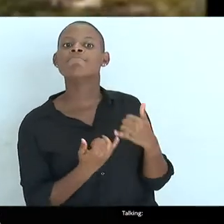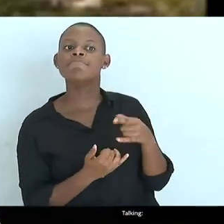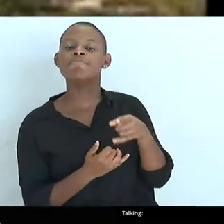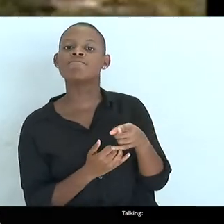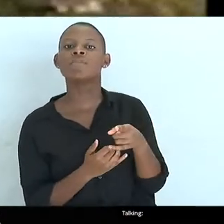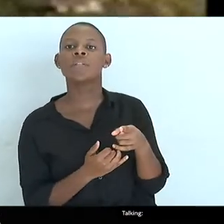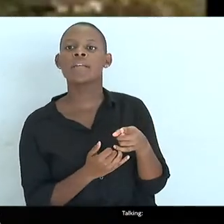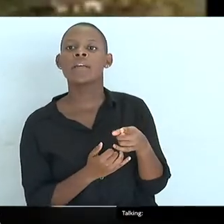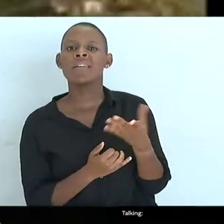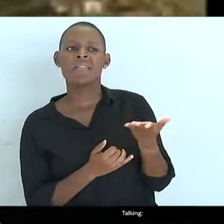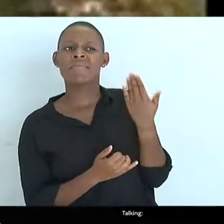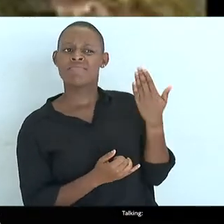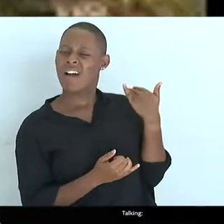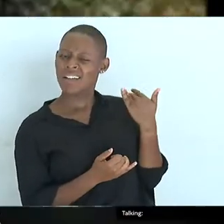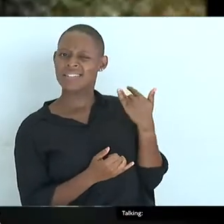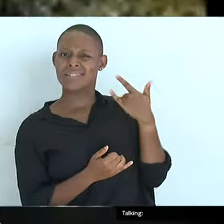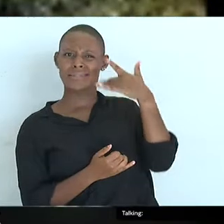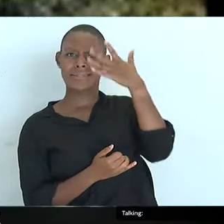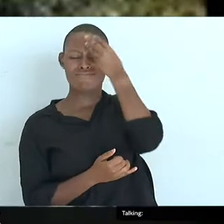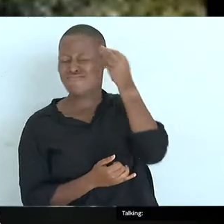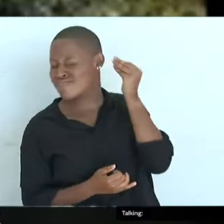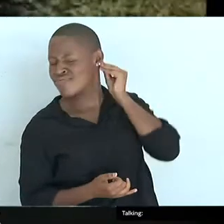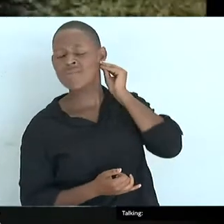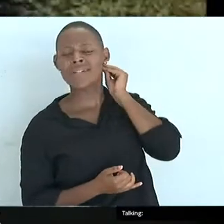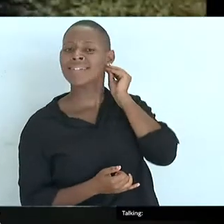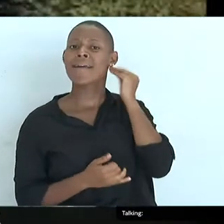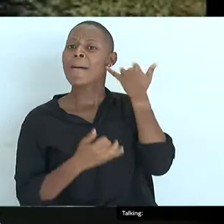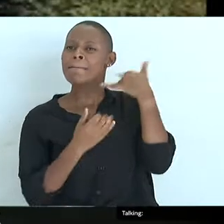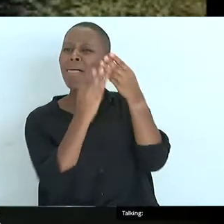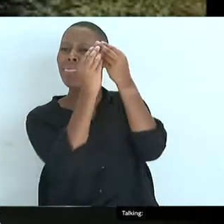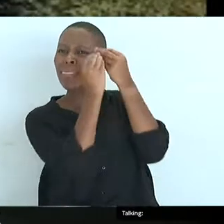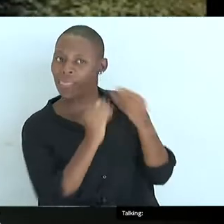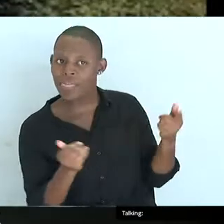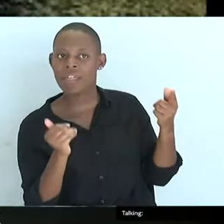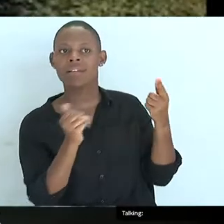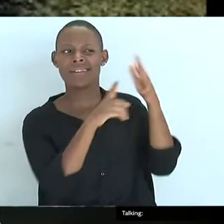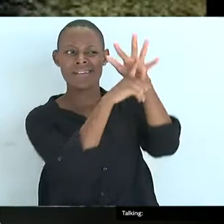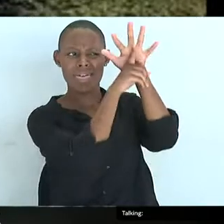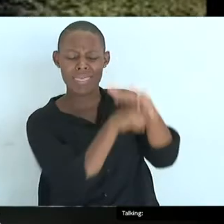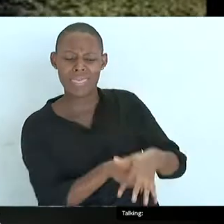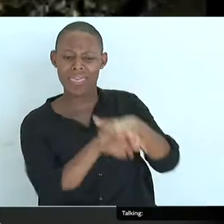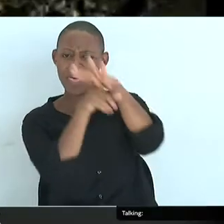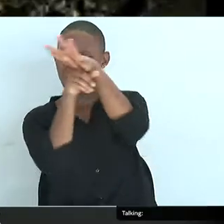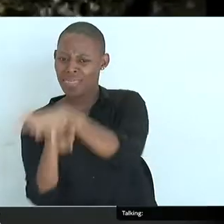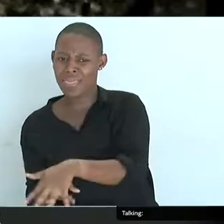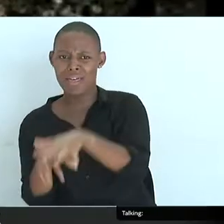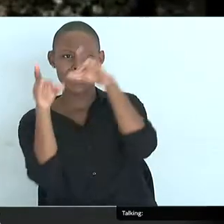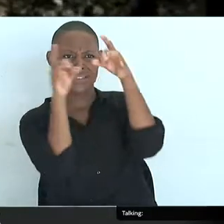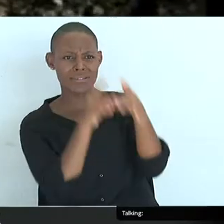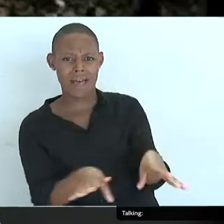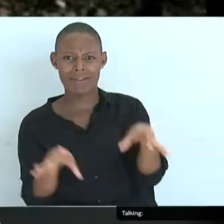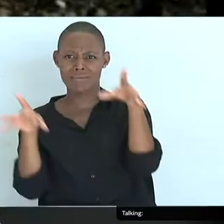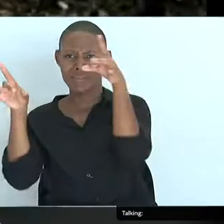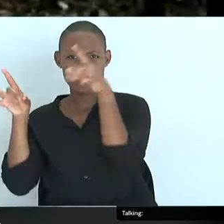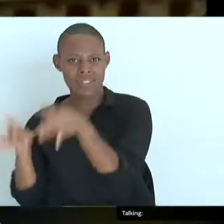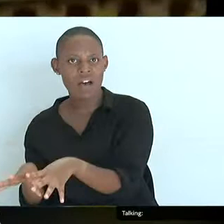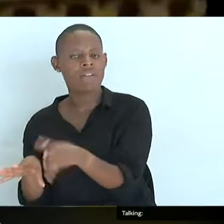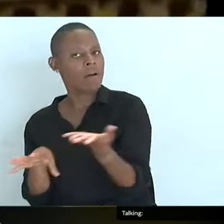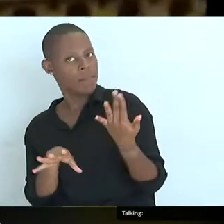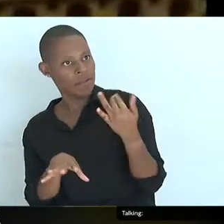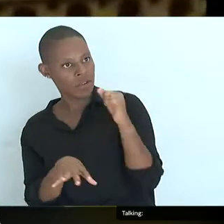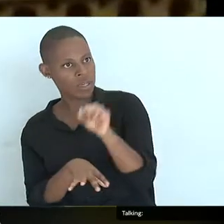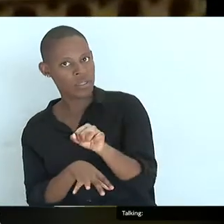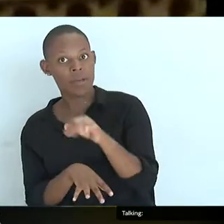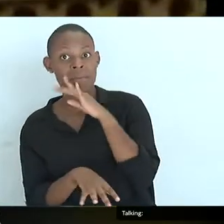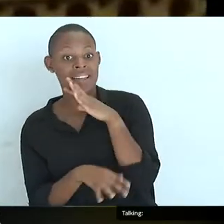dismantle our past narrative of conquest, oppression, and resistance. I dream of a